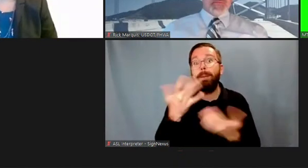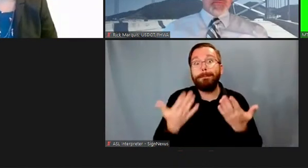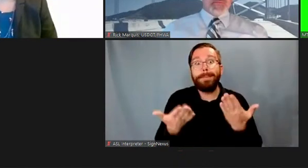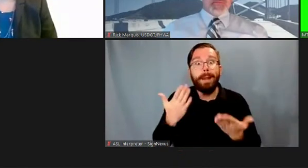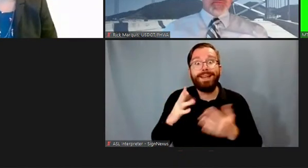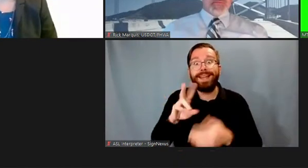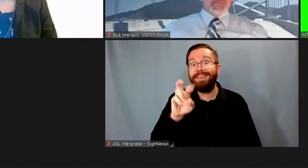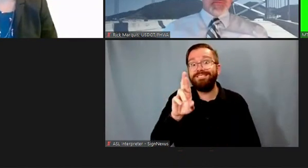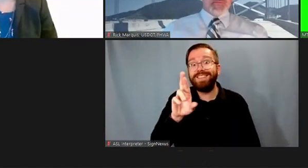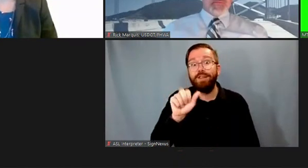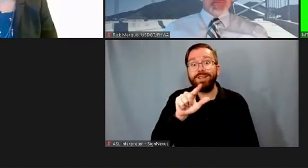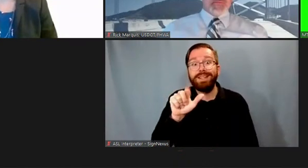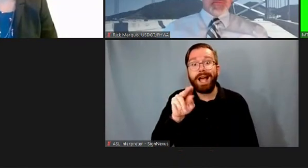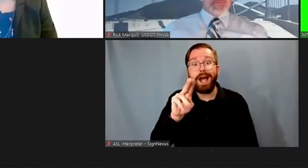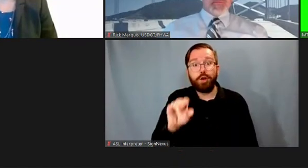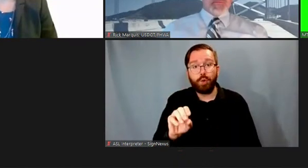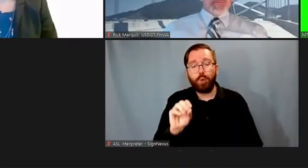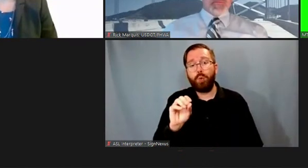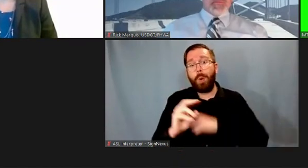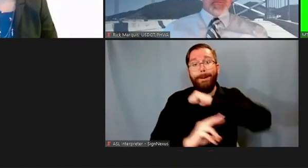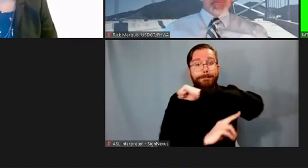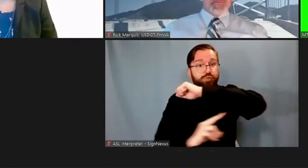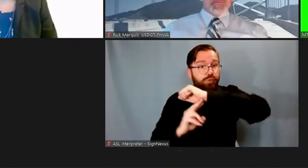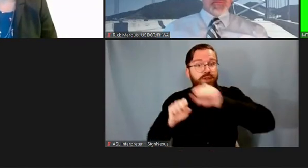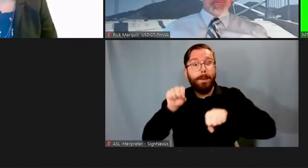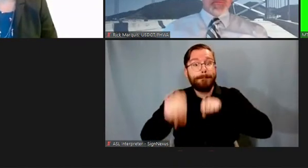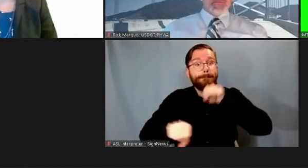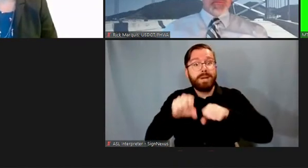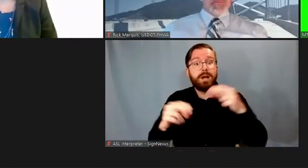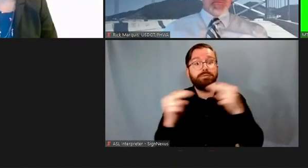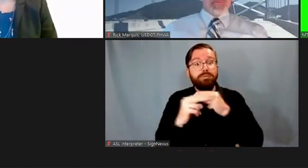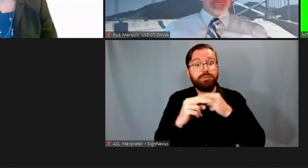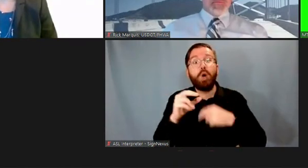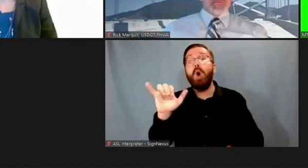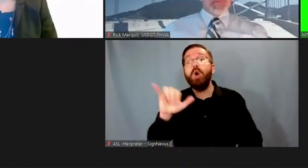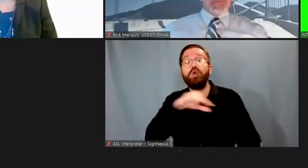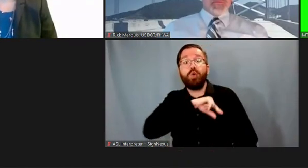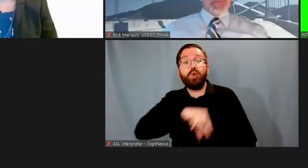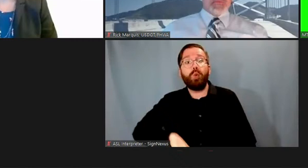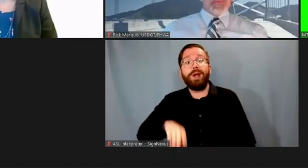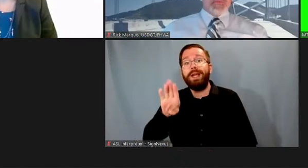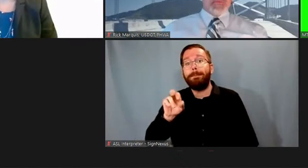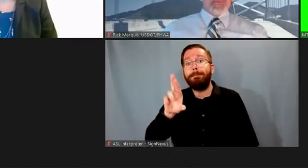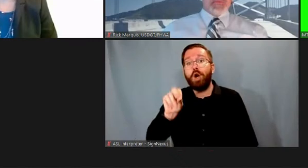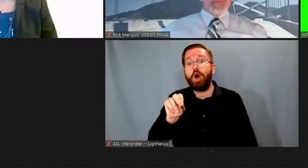better bike access on the queensboro bridge um